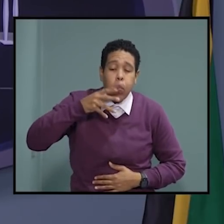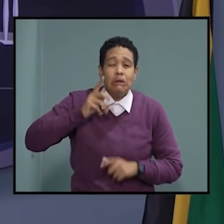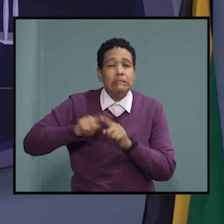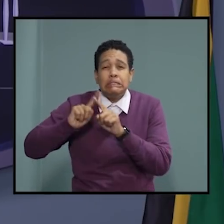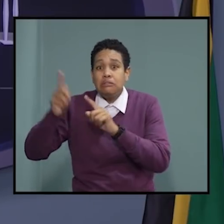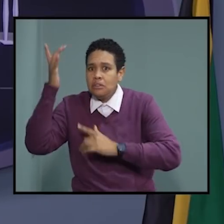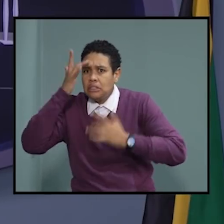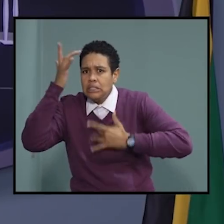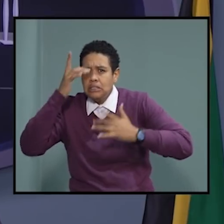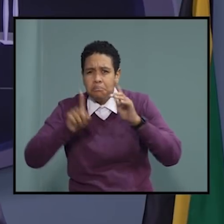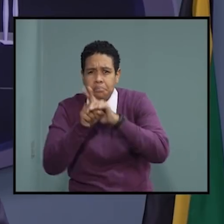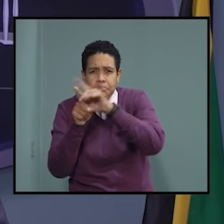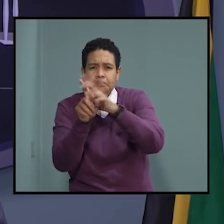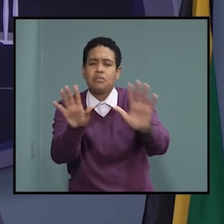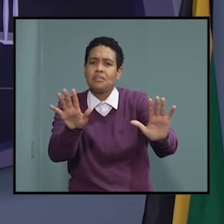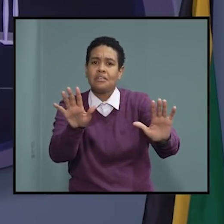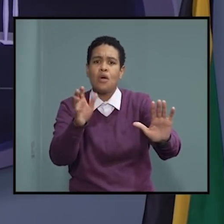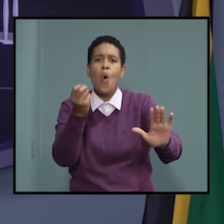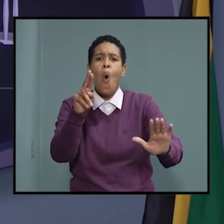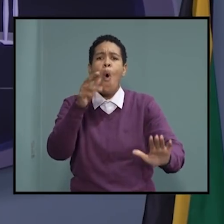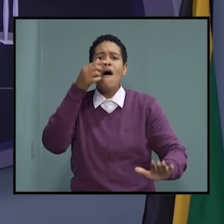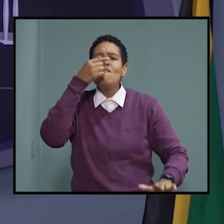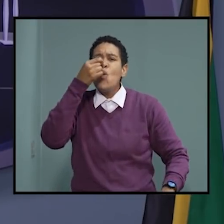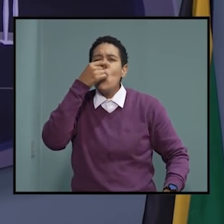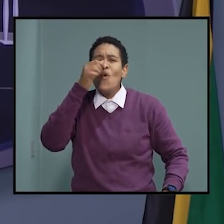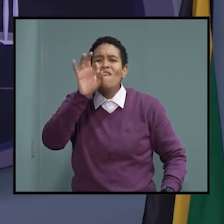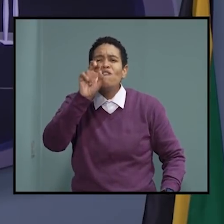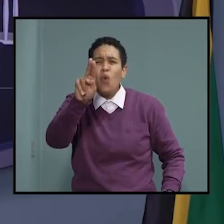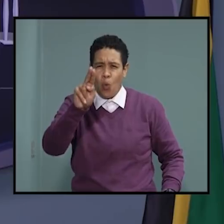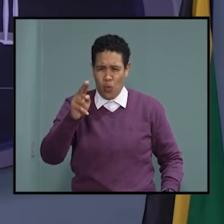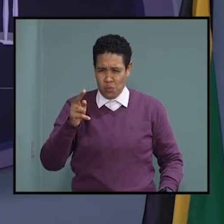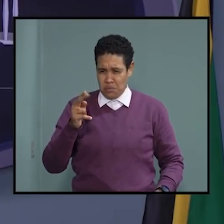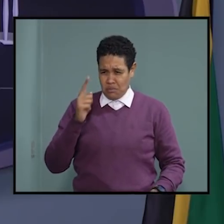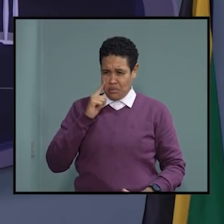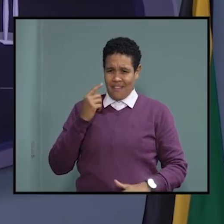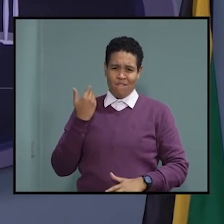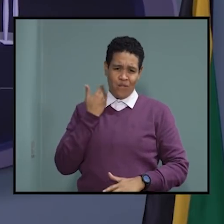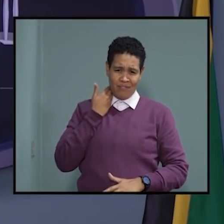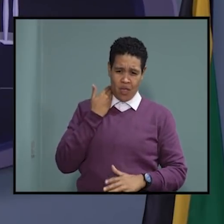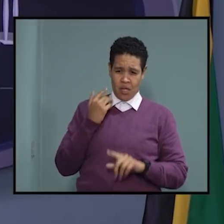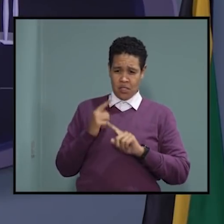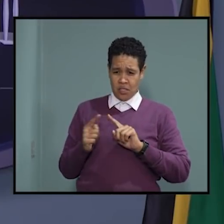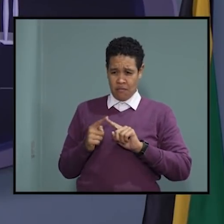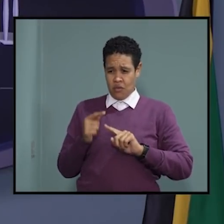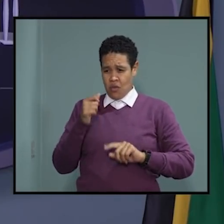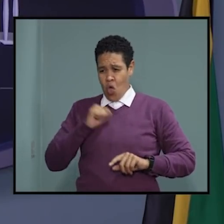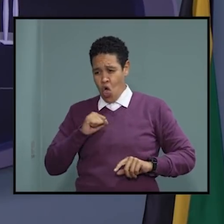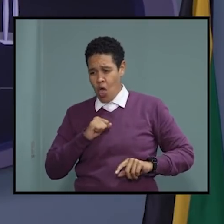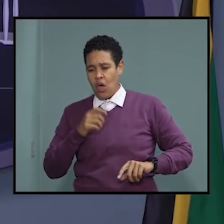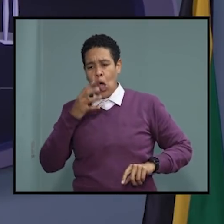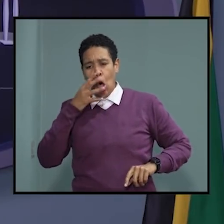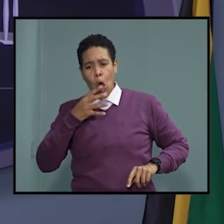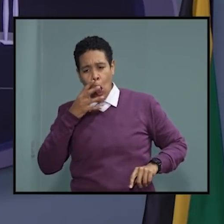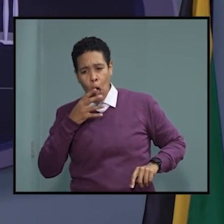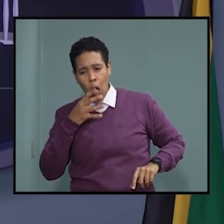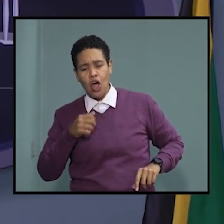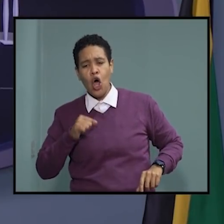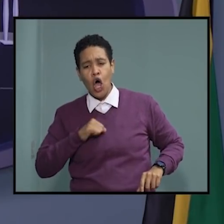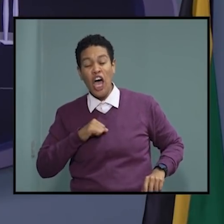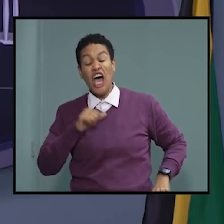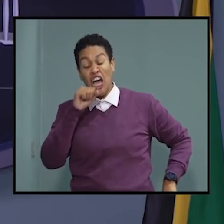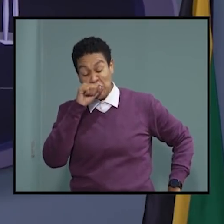influenza-like symptoms, flu-like symptoms, that means you are coughing,